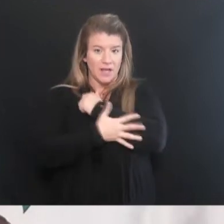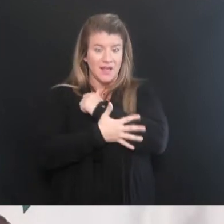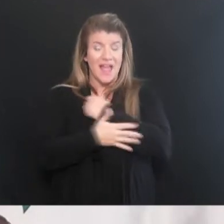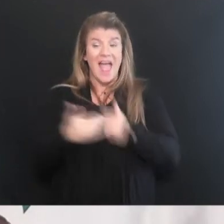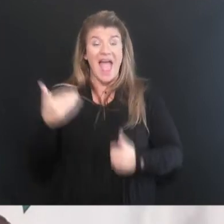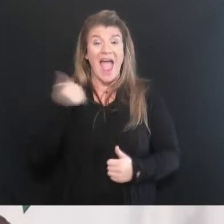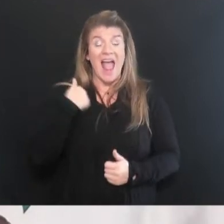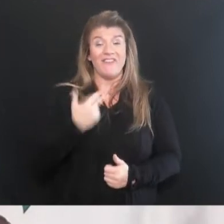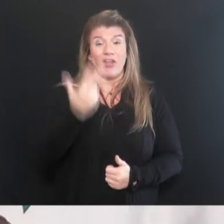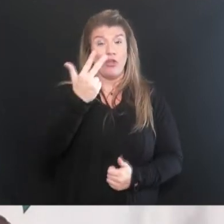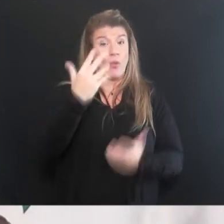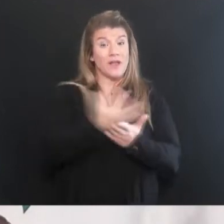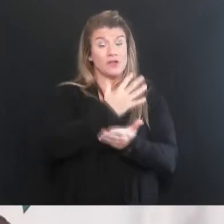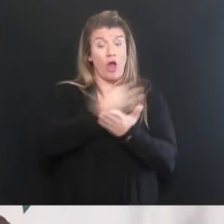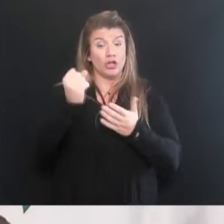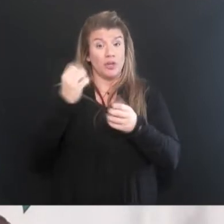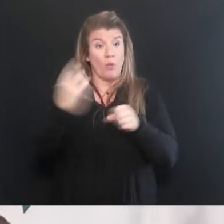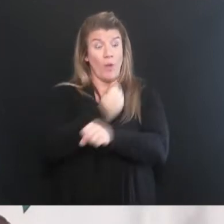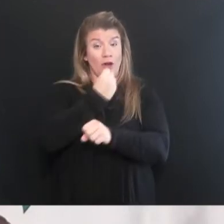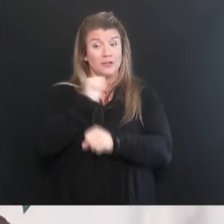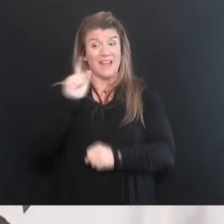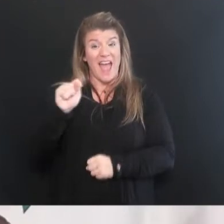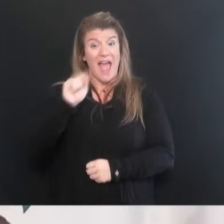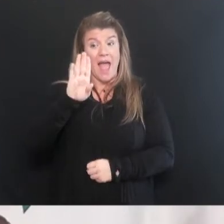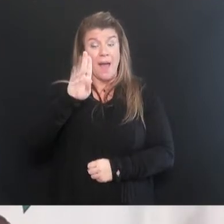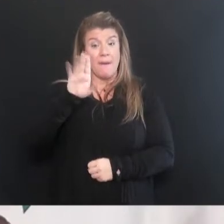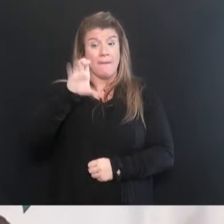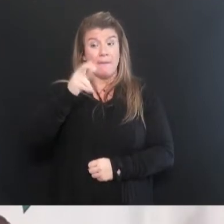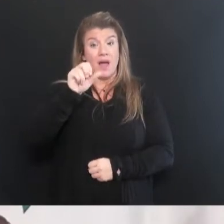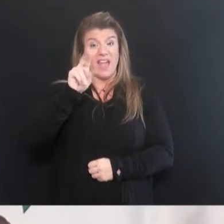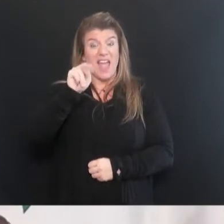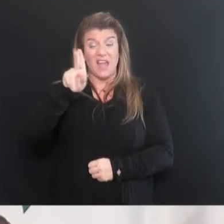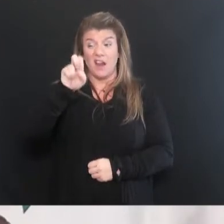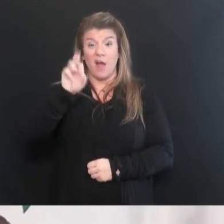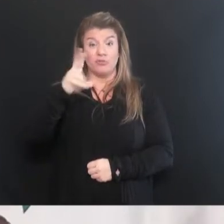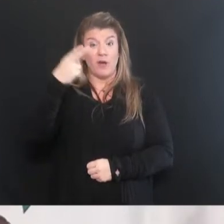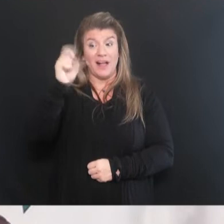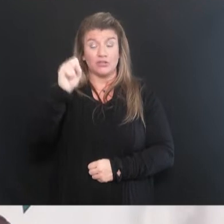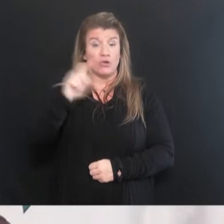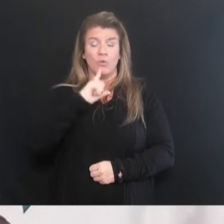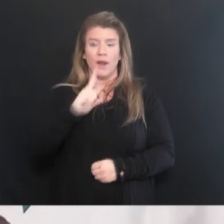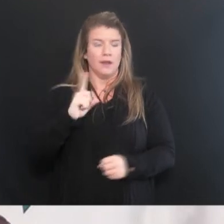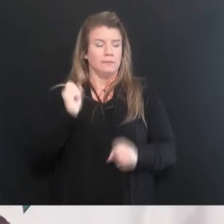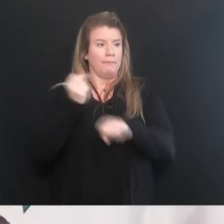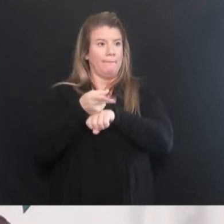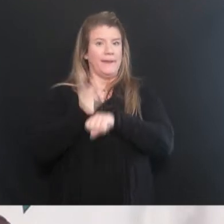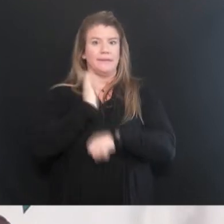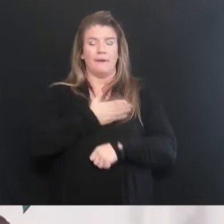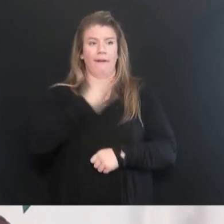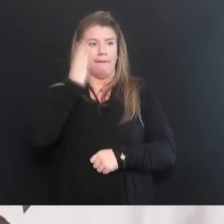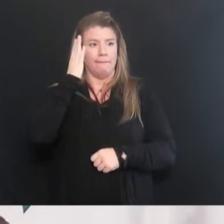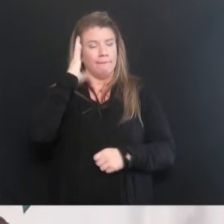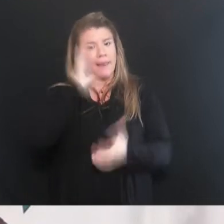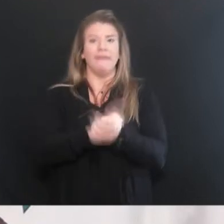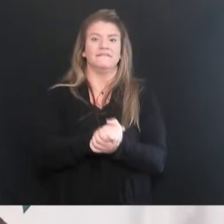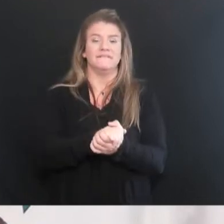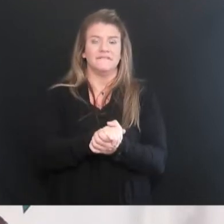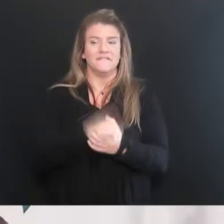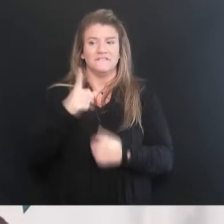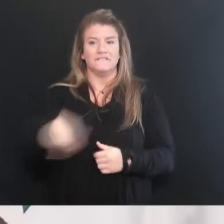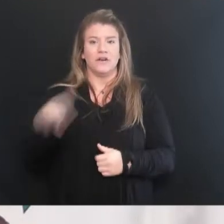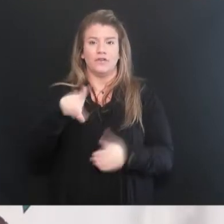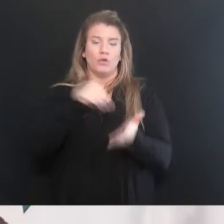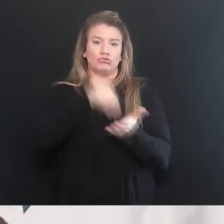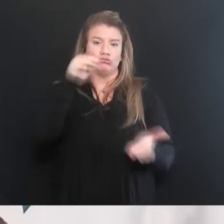3 scholarship winners at Buchanan Upshur High is beyond our imagination. What a blessing to the families and students, and boy, that's